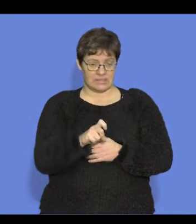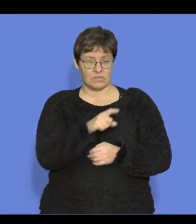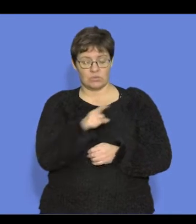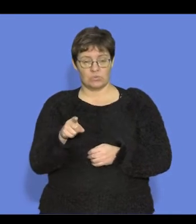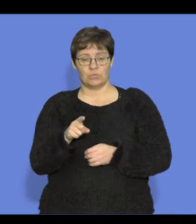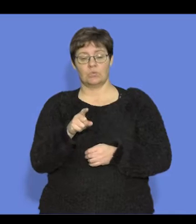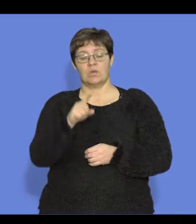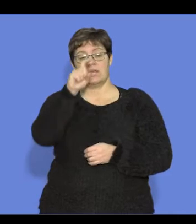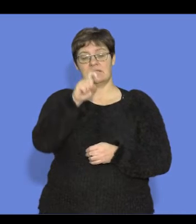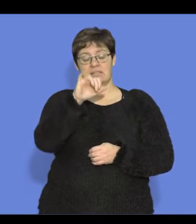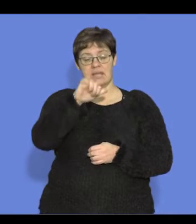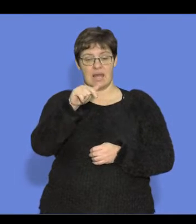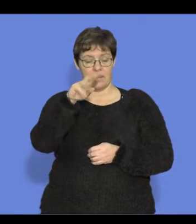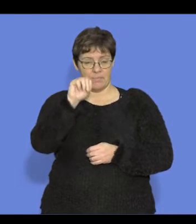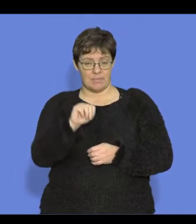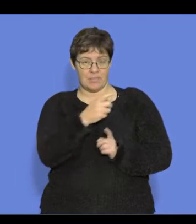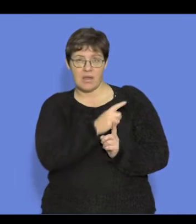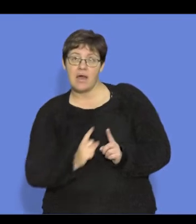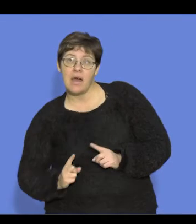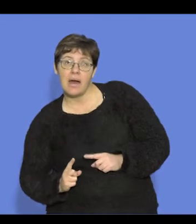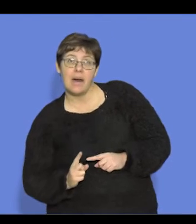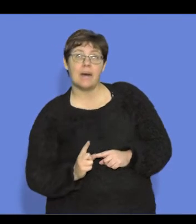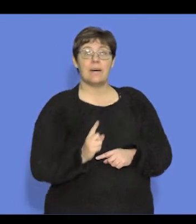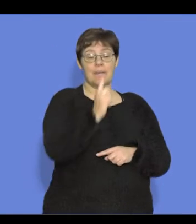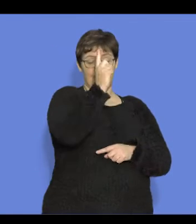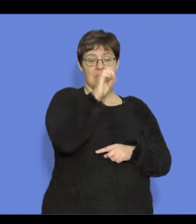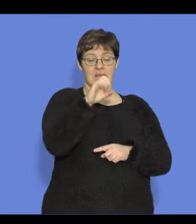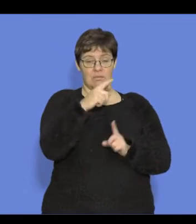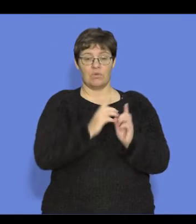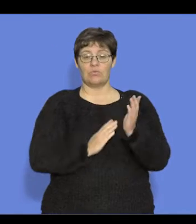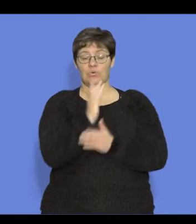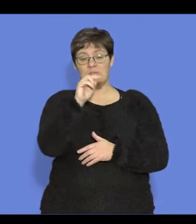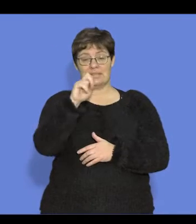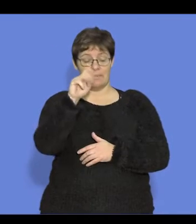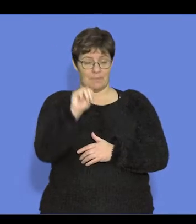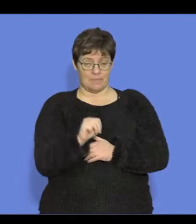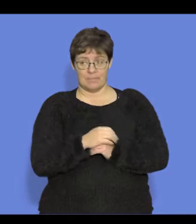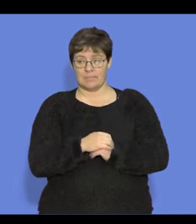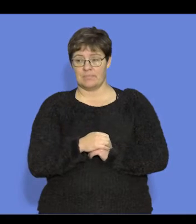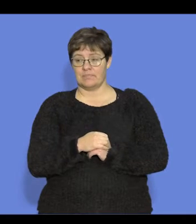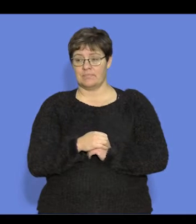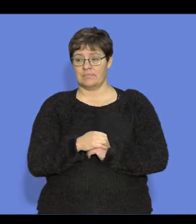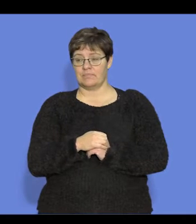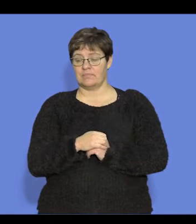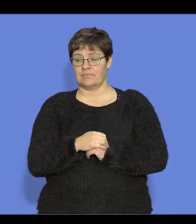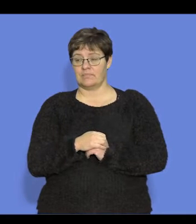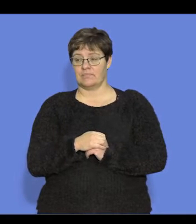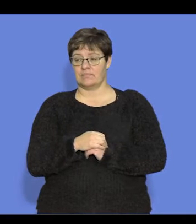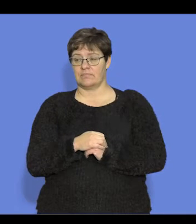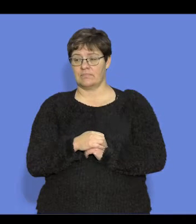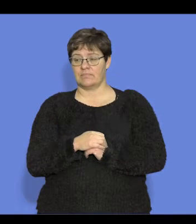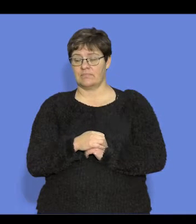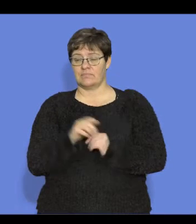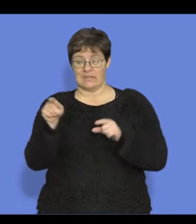xylem, up the xylem, through the stem. Okay, that's that